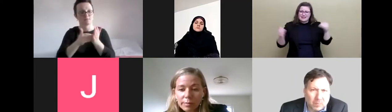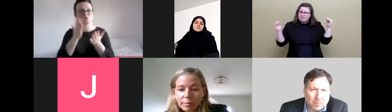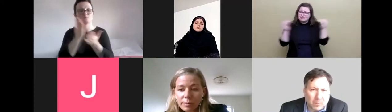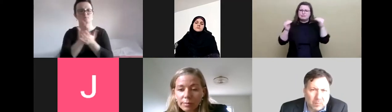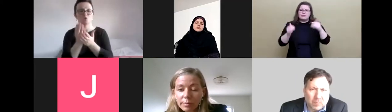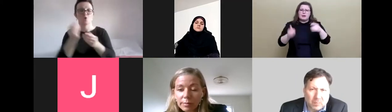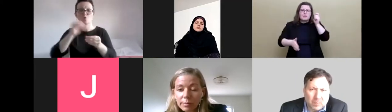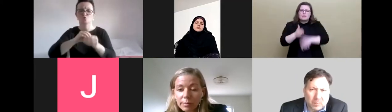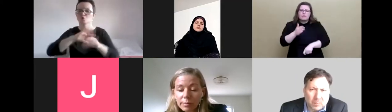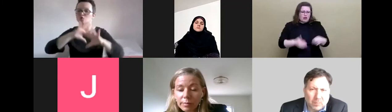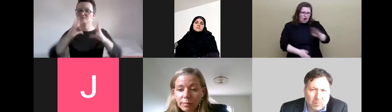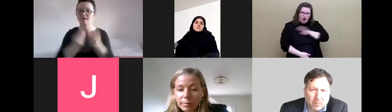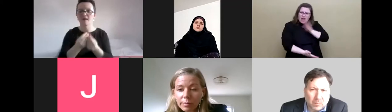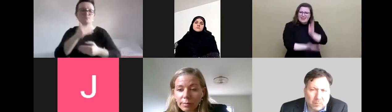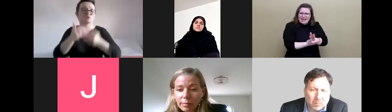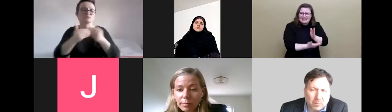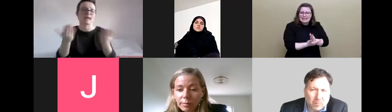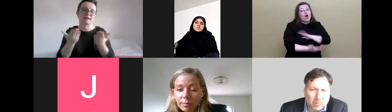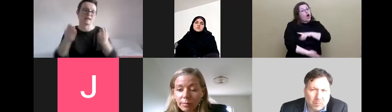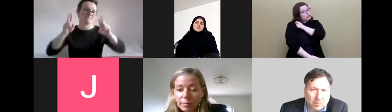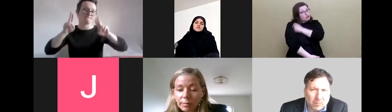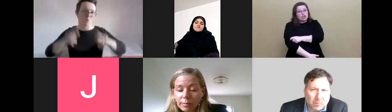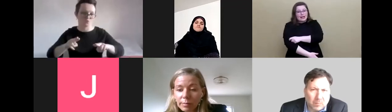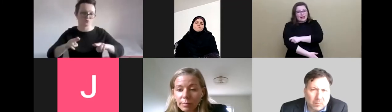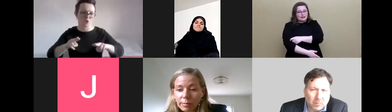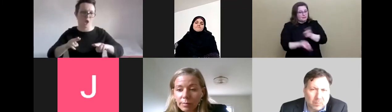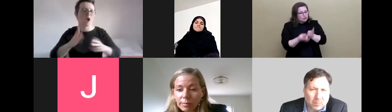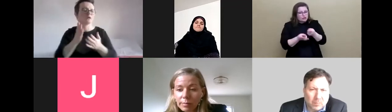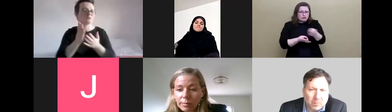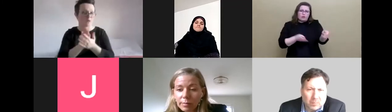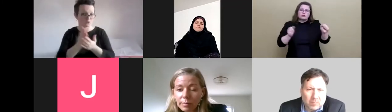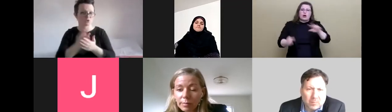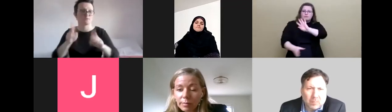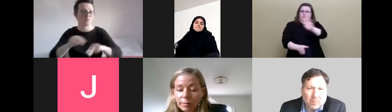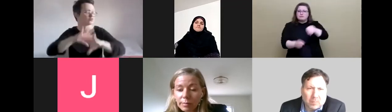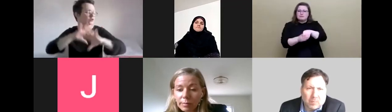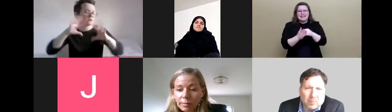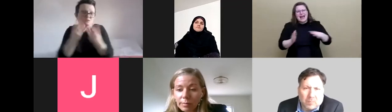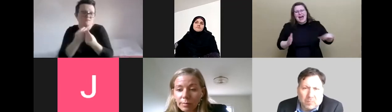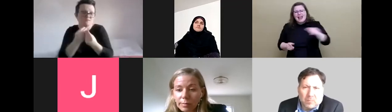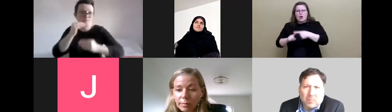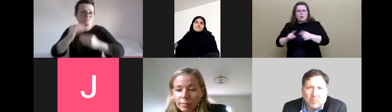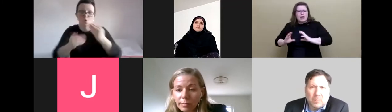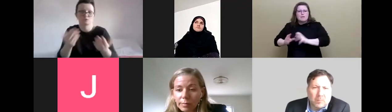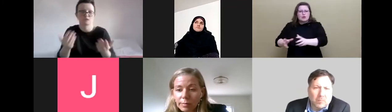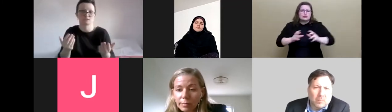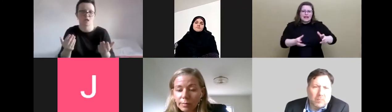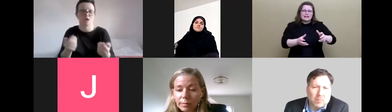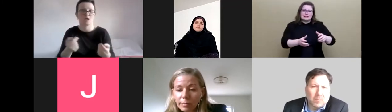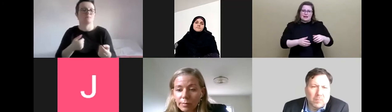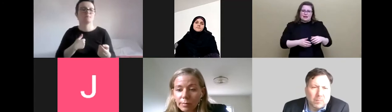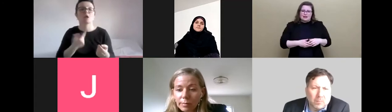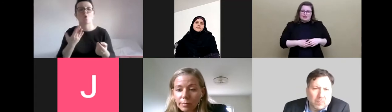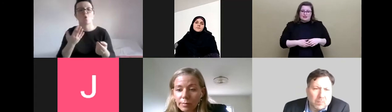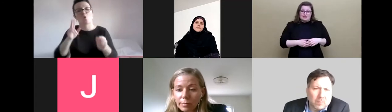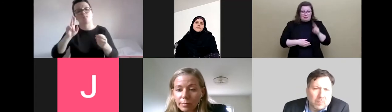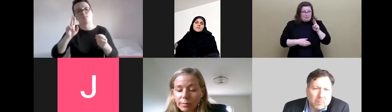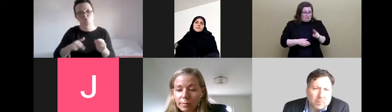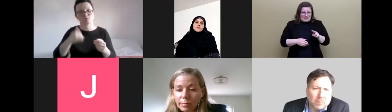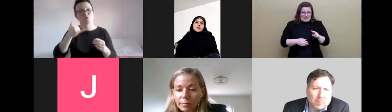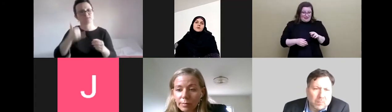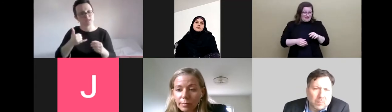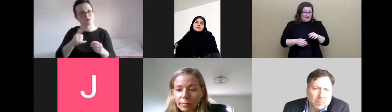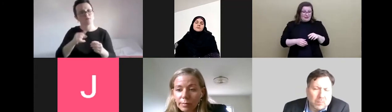and obligations, and they should be included in all processes whenever possible, and in most cases, it is